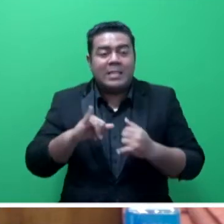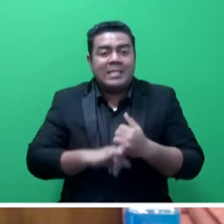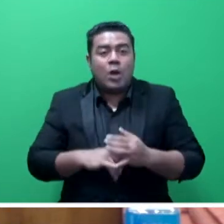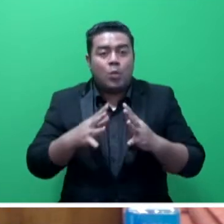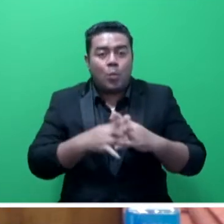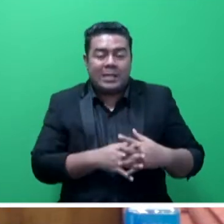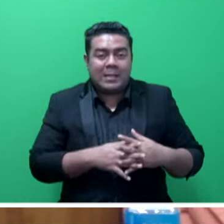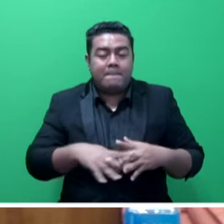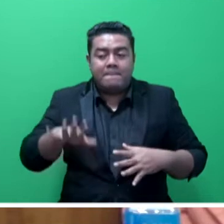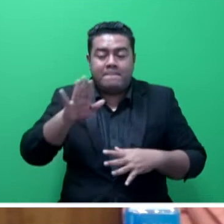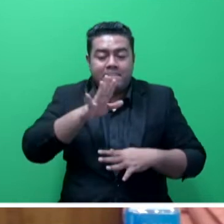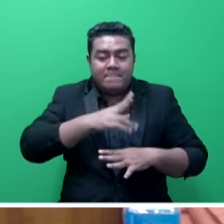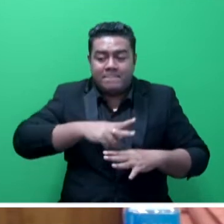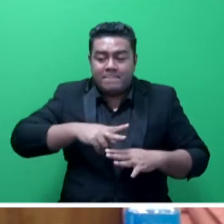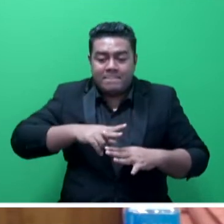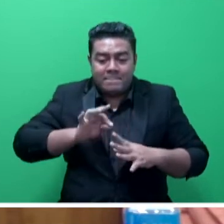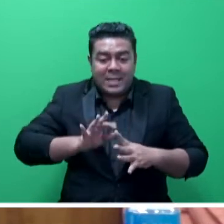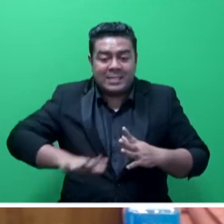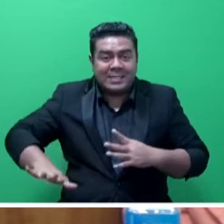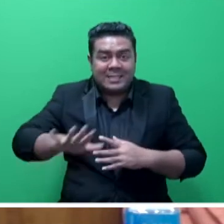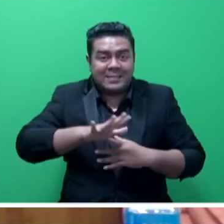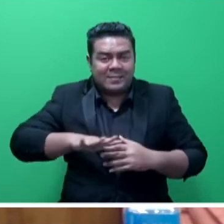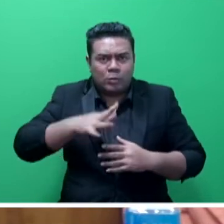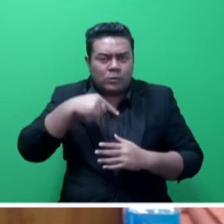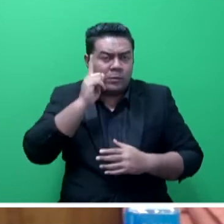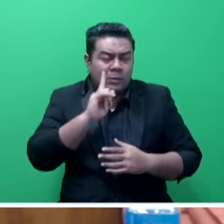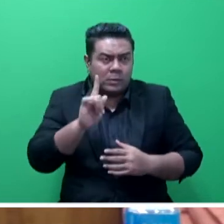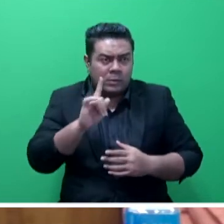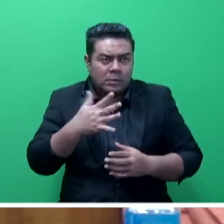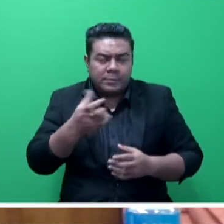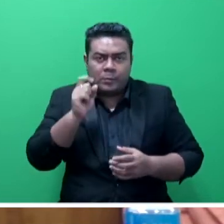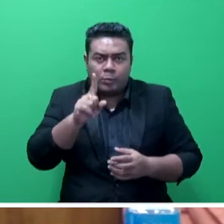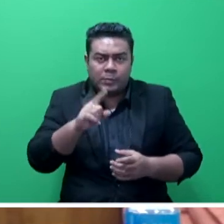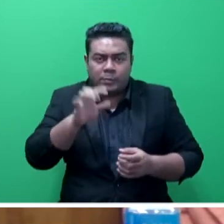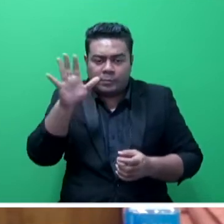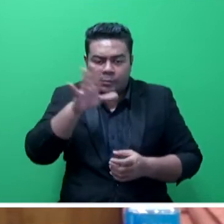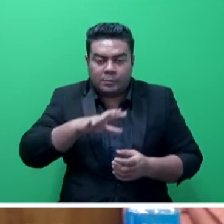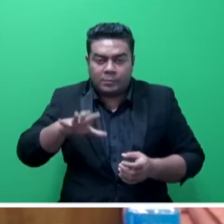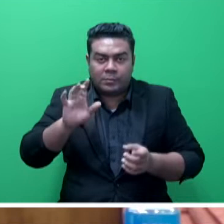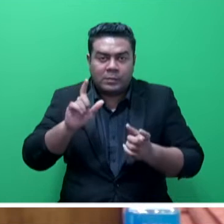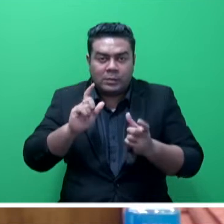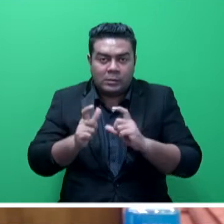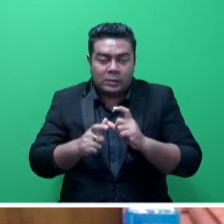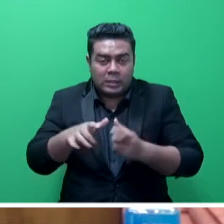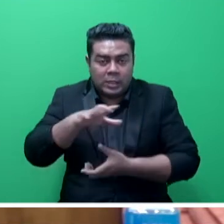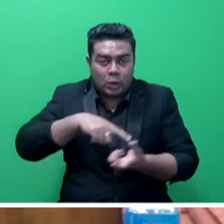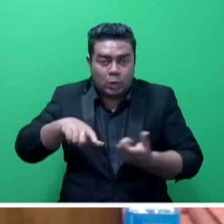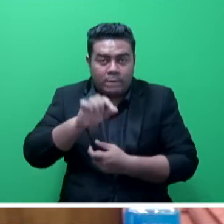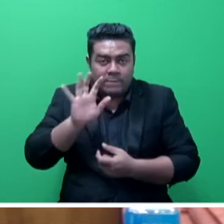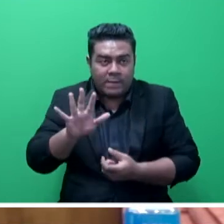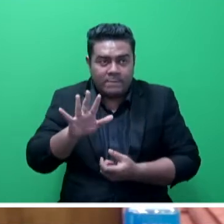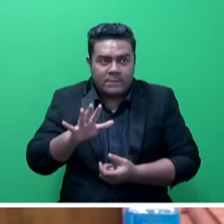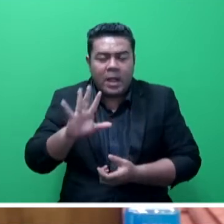Pacific region, it has been noted lately that at least one Category 5 tropical cyclone was